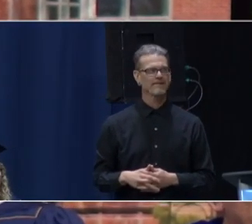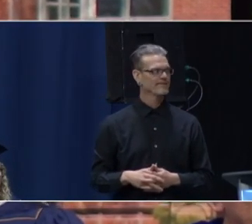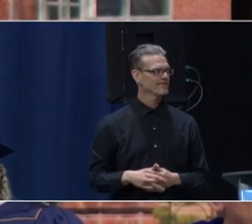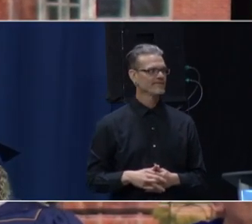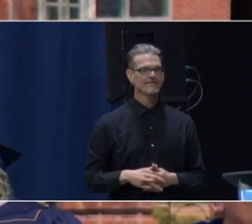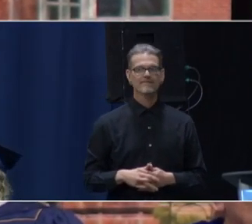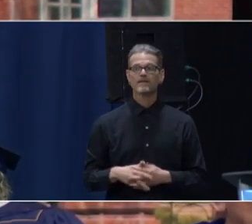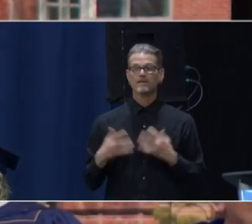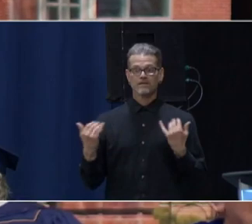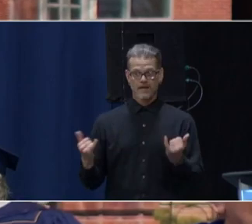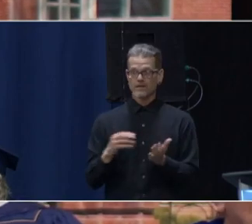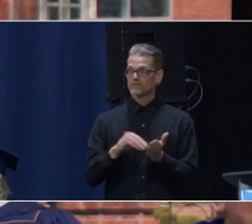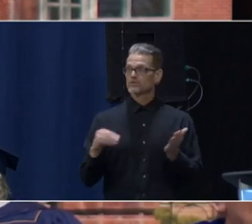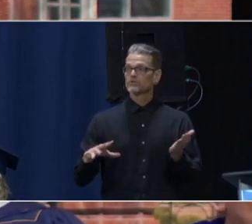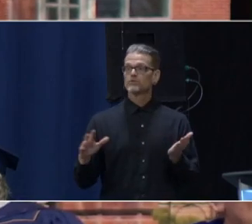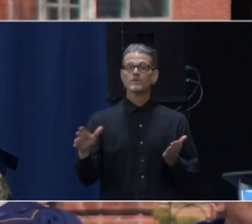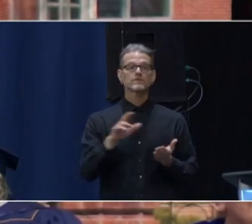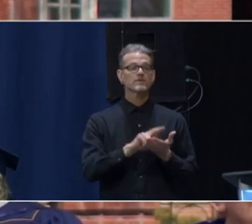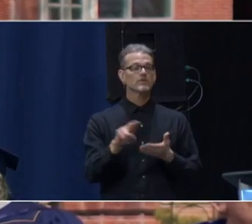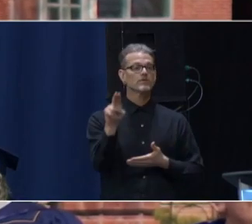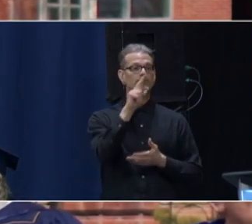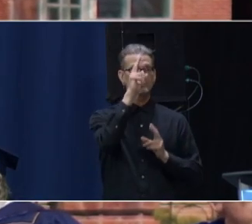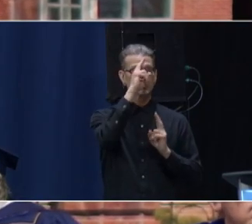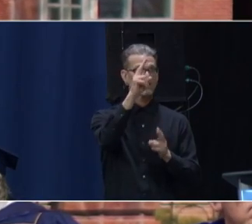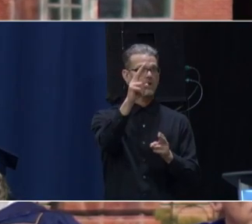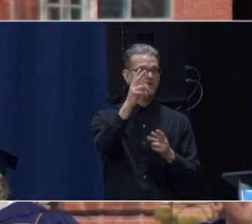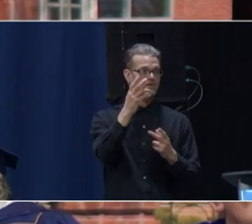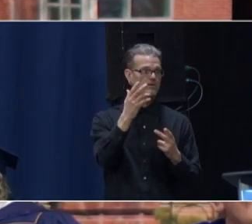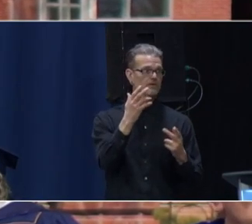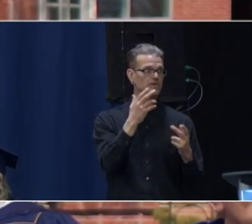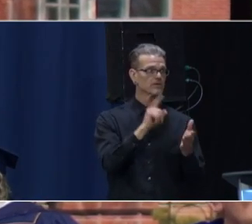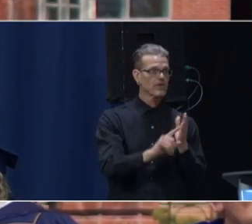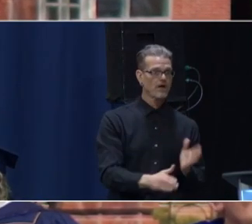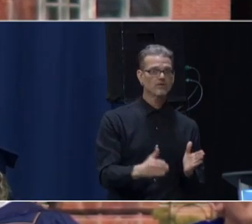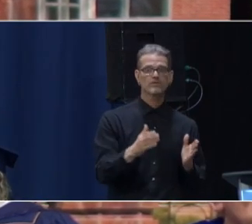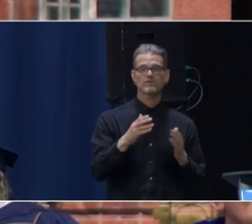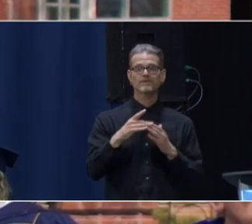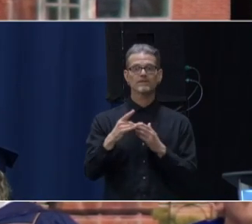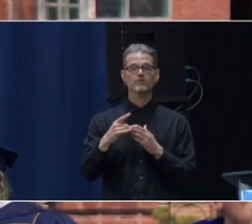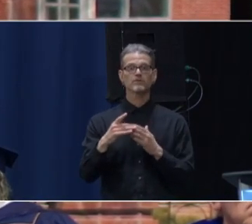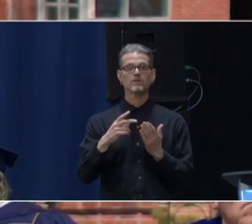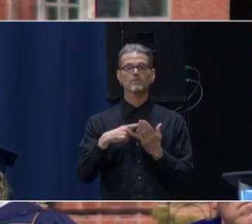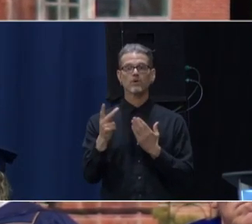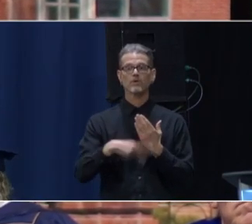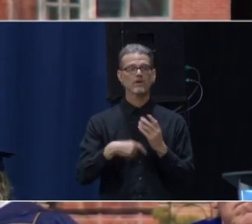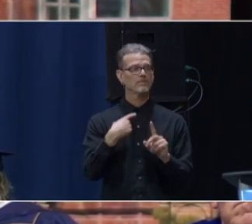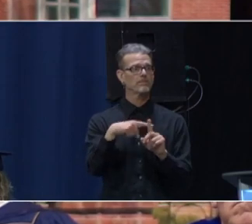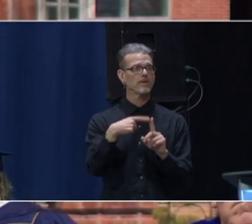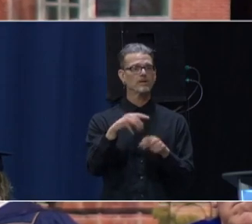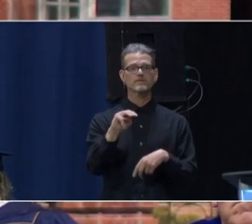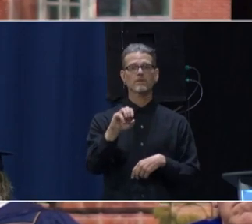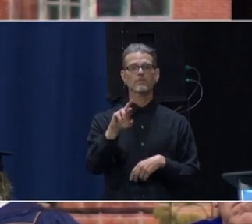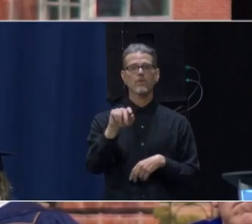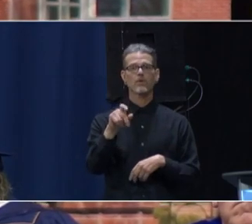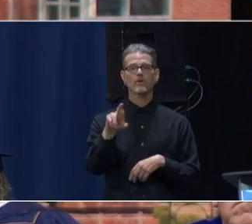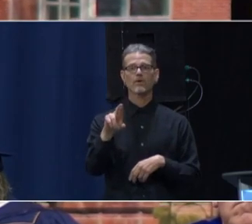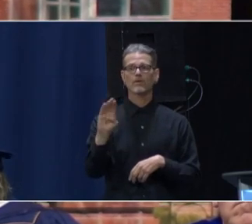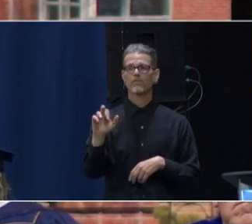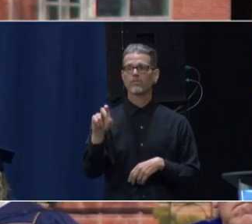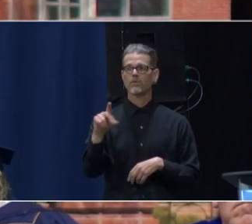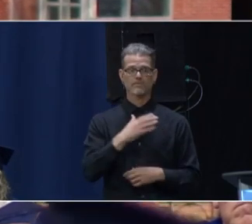Would students in our University Honors, Scholars, and Leadership Program, as well as Mortarboard students, please